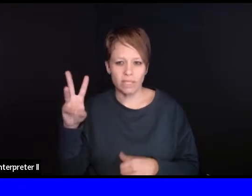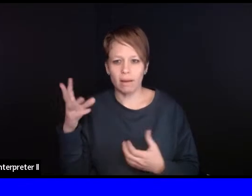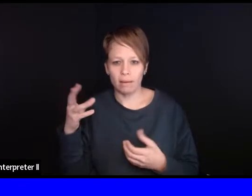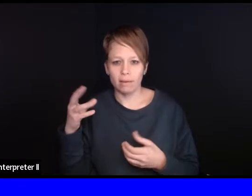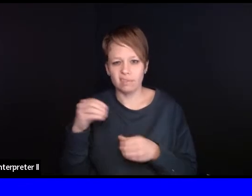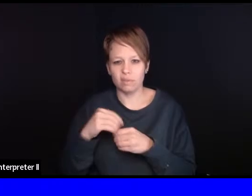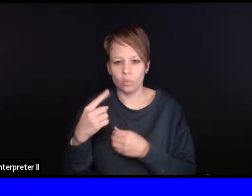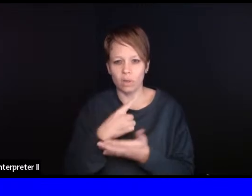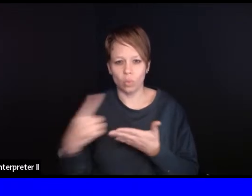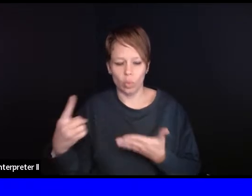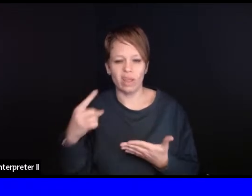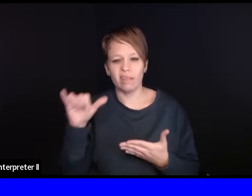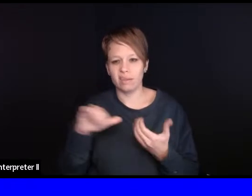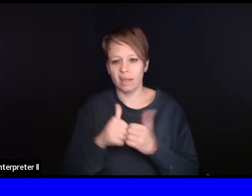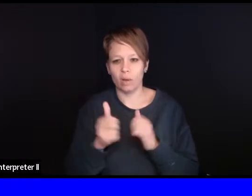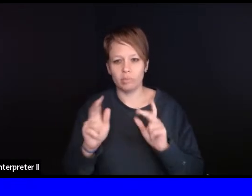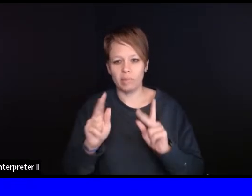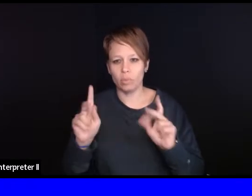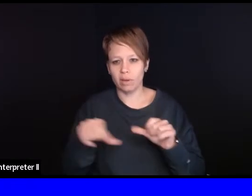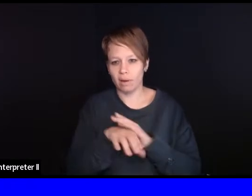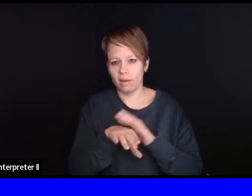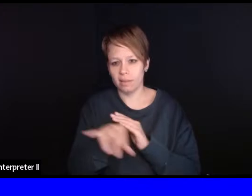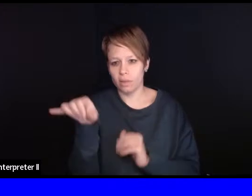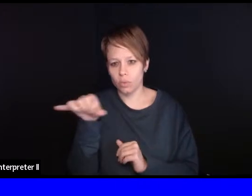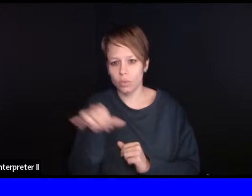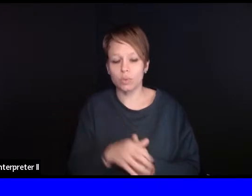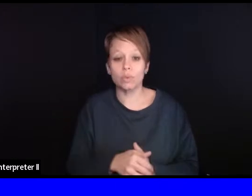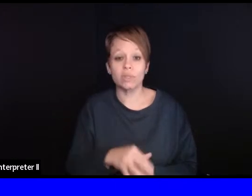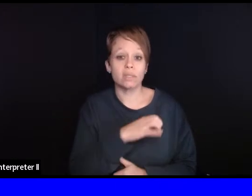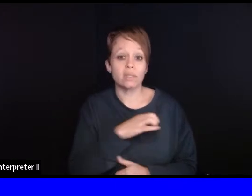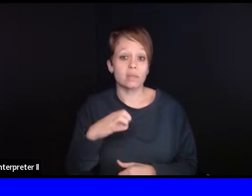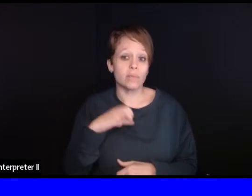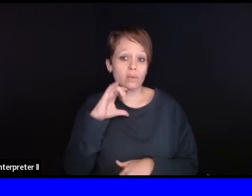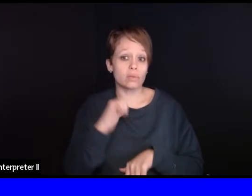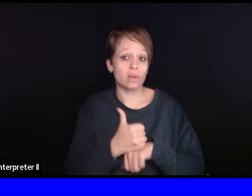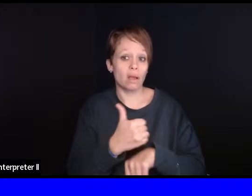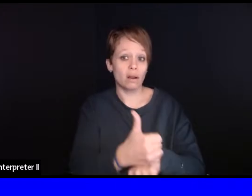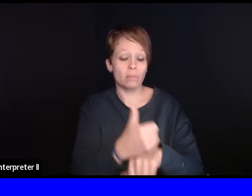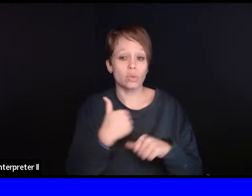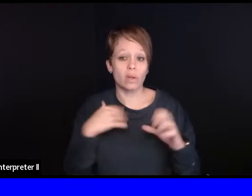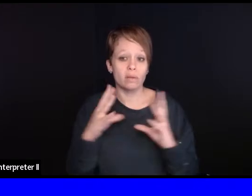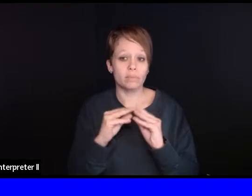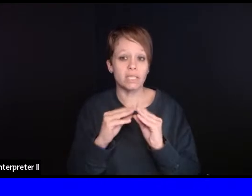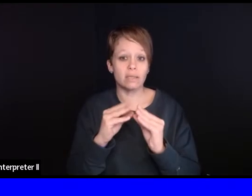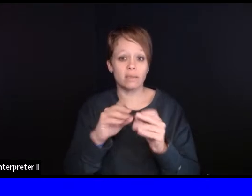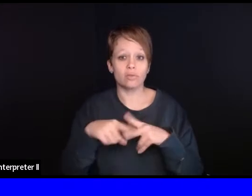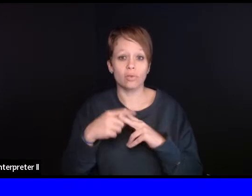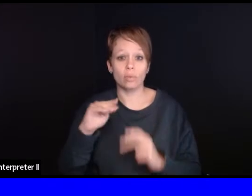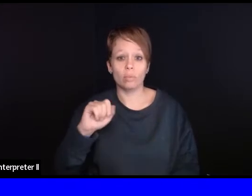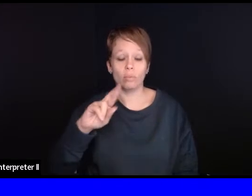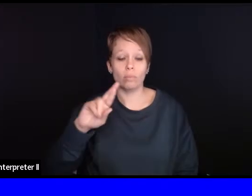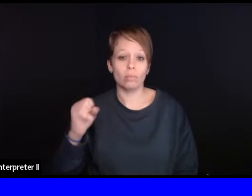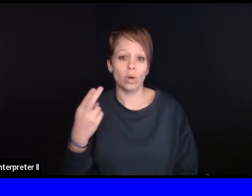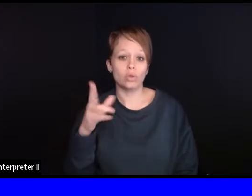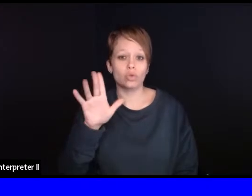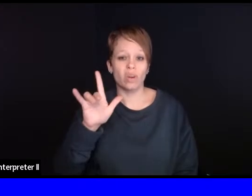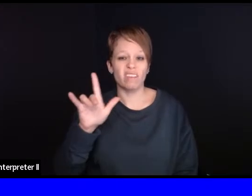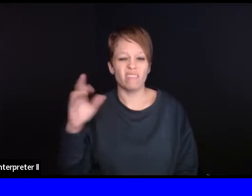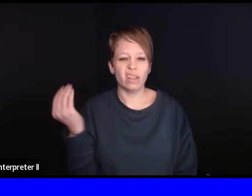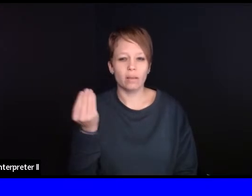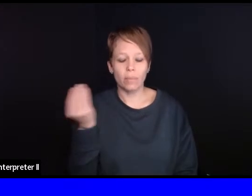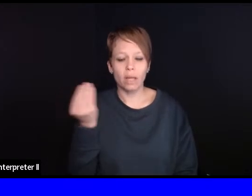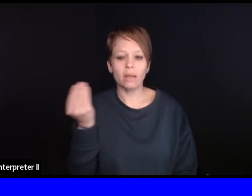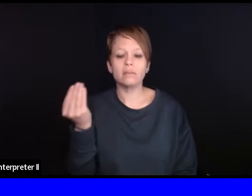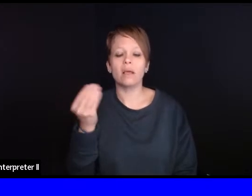can access it that way as well. The committees are scheduled to have hearings beginning March 25th, Monday, March 25th